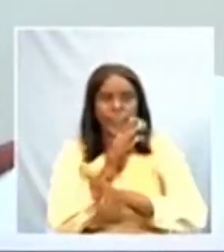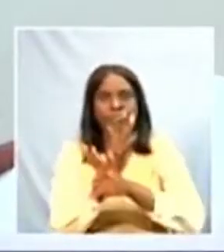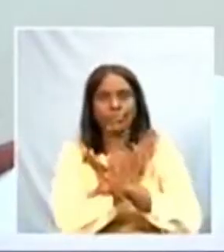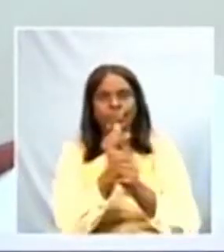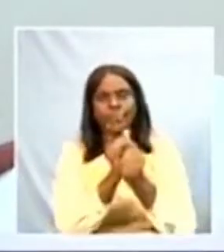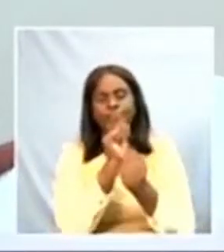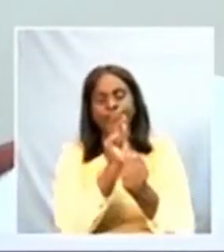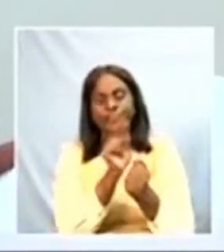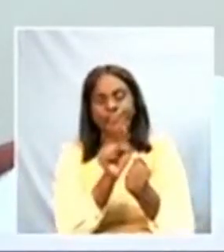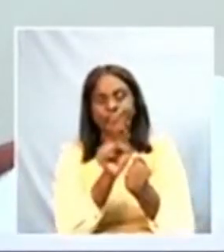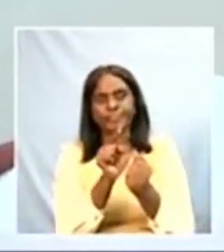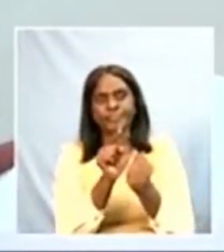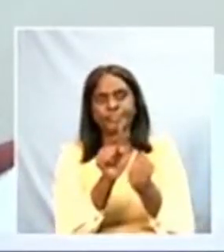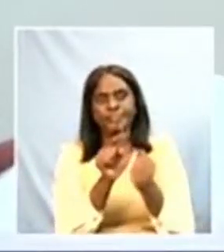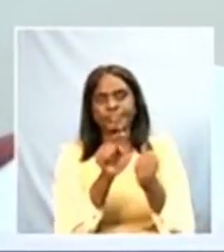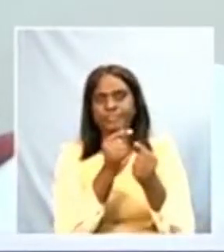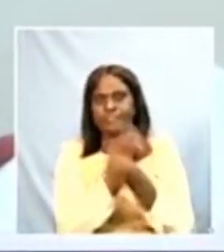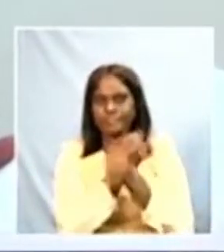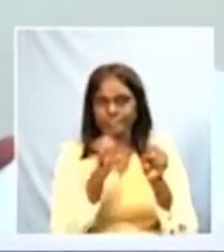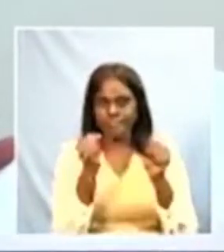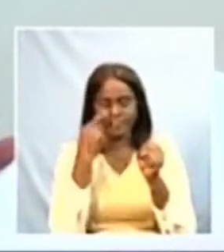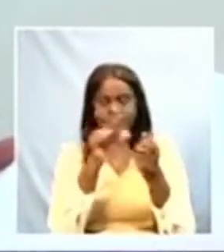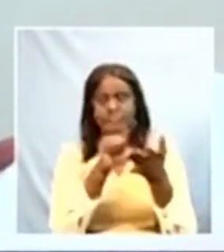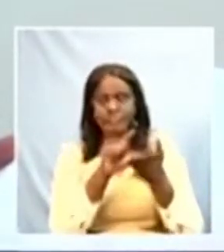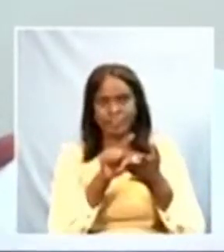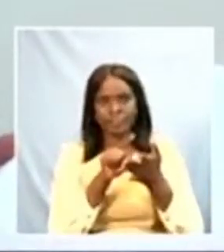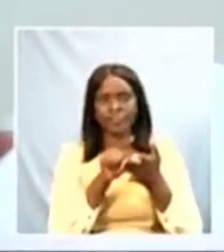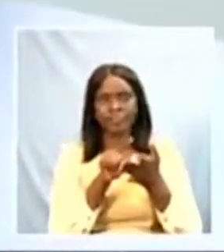the settlement of the loan.